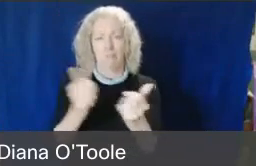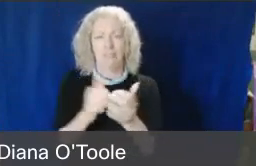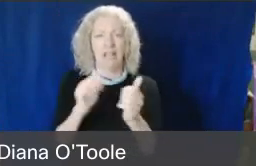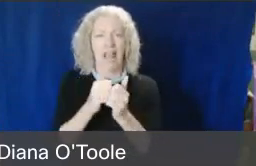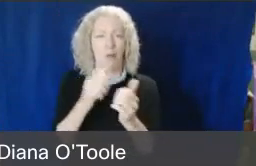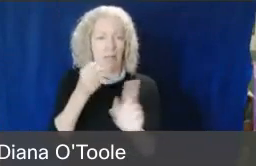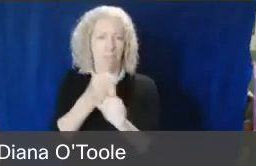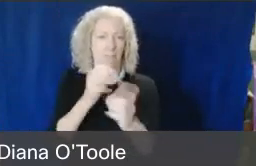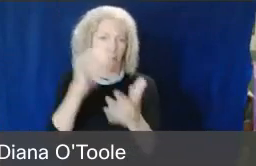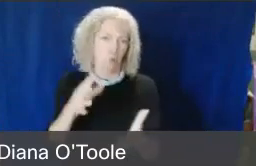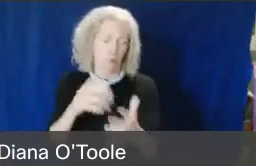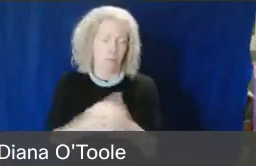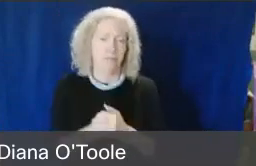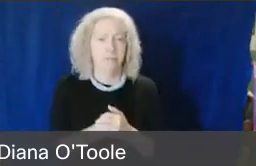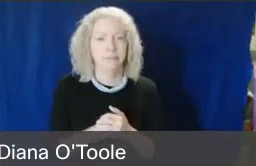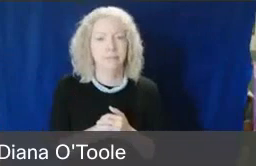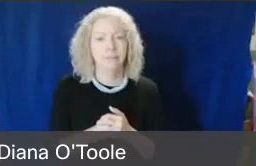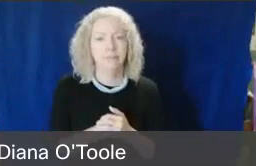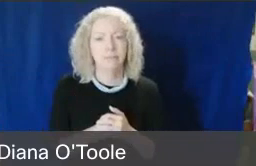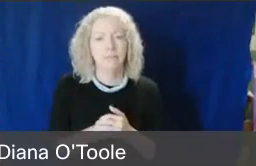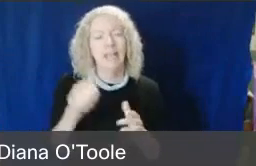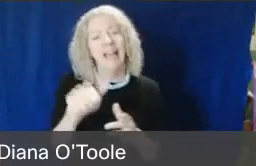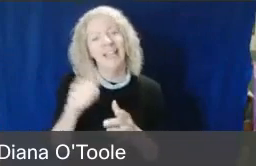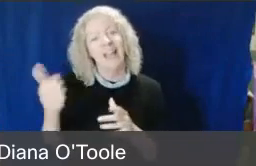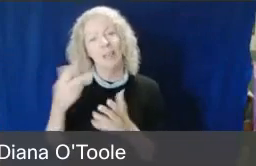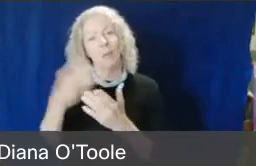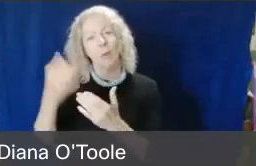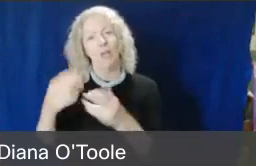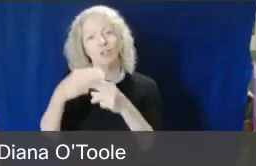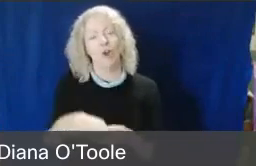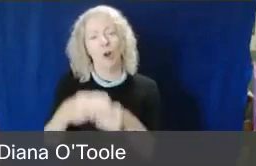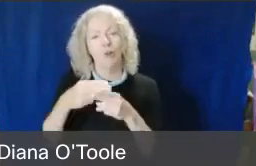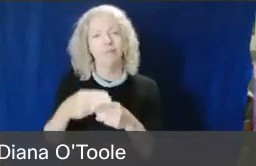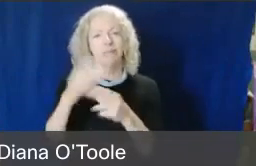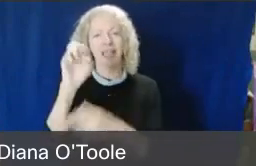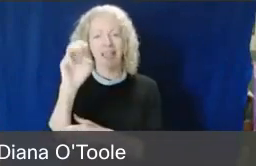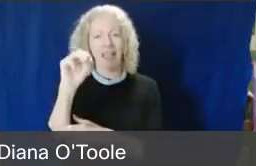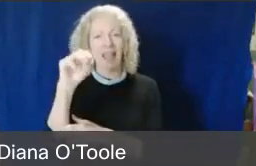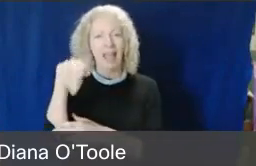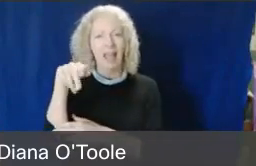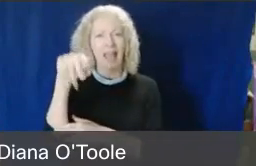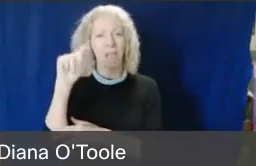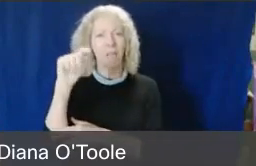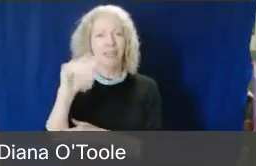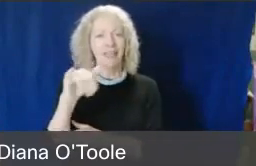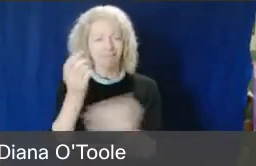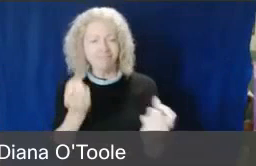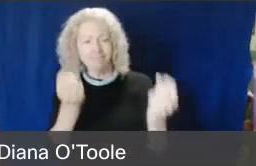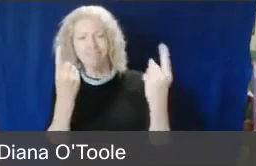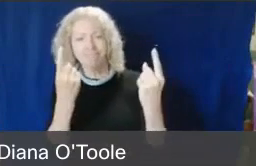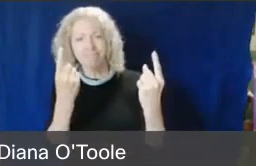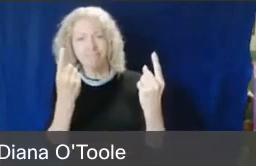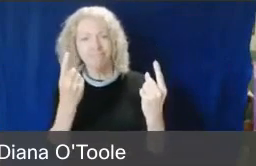We have a project going on around this as well called the Empathy Project. And the Empathy Project really is one of those things that's at